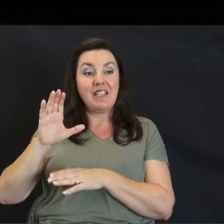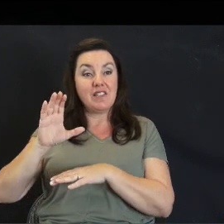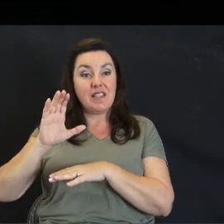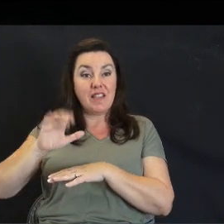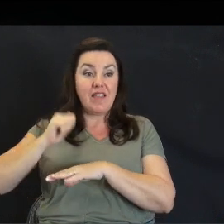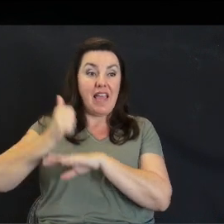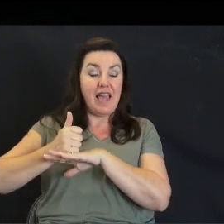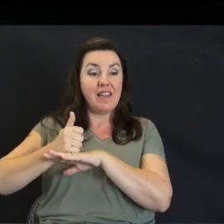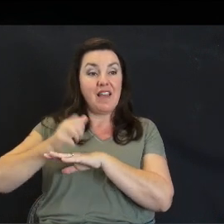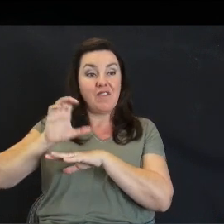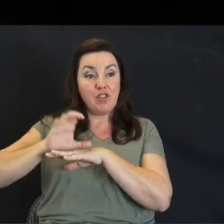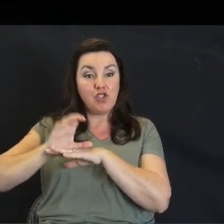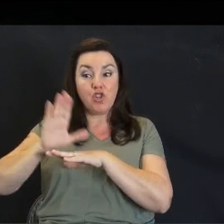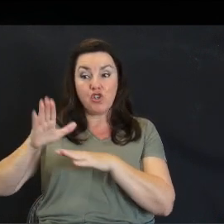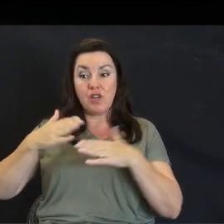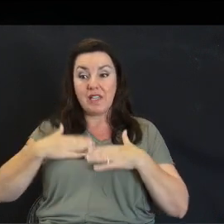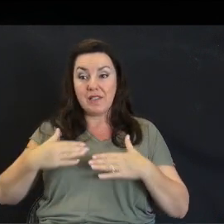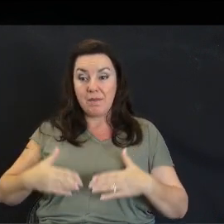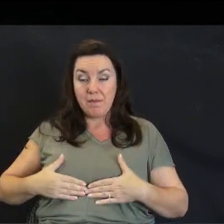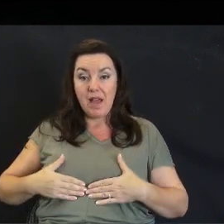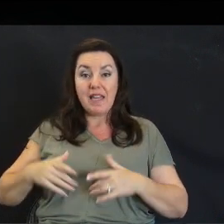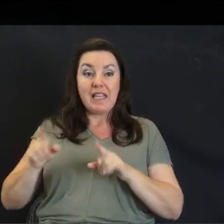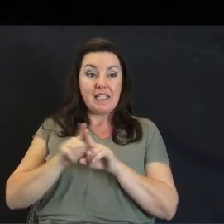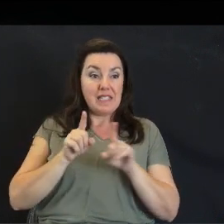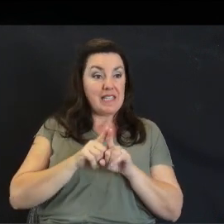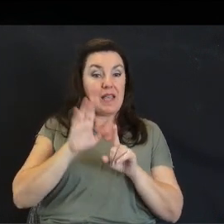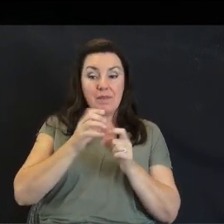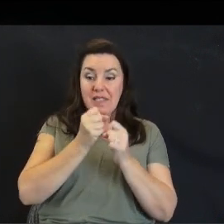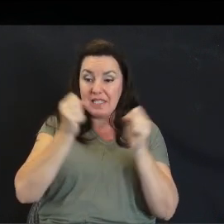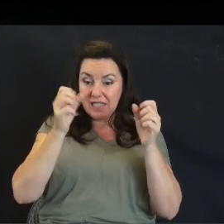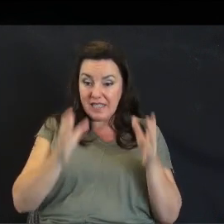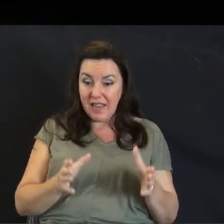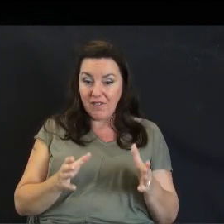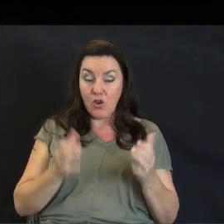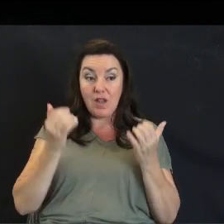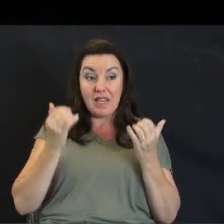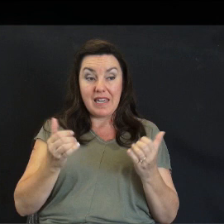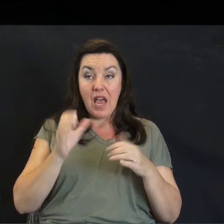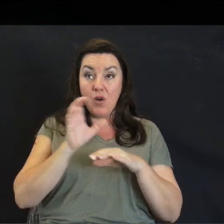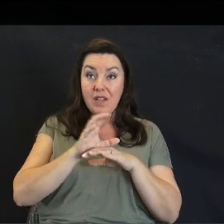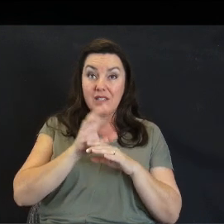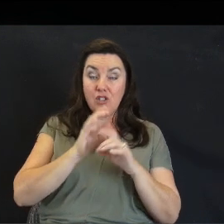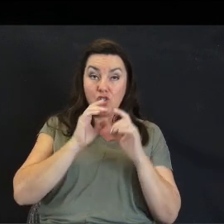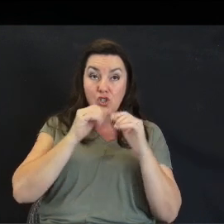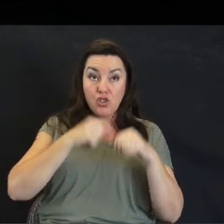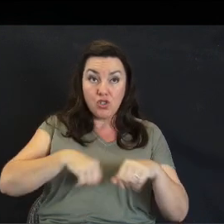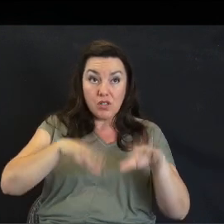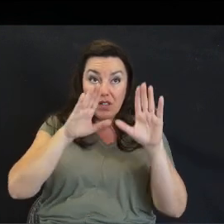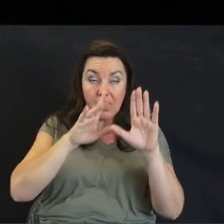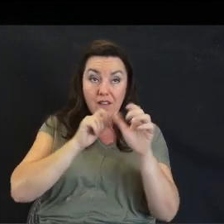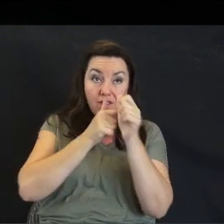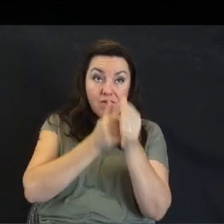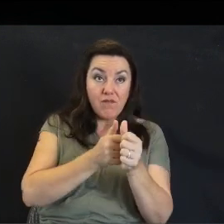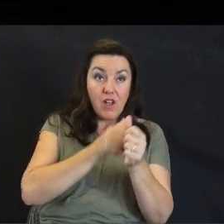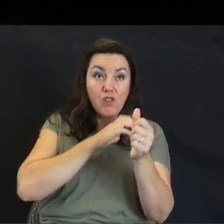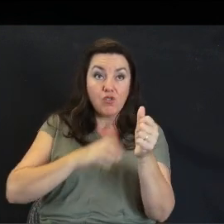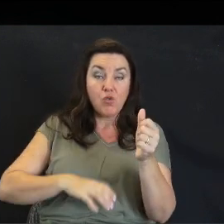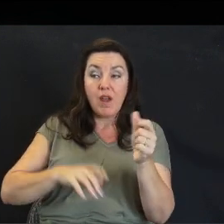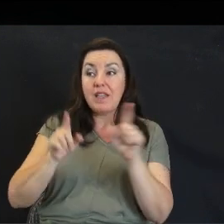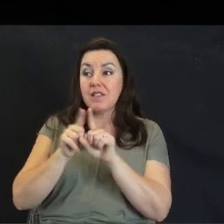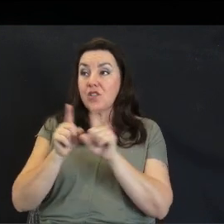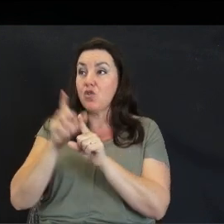And is himself its savior Now as the church submits to Christ So also wives submit